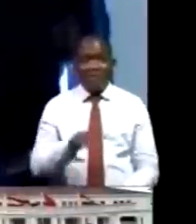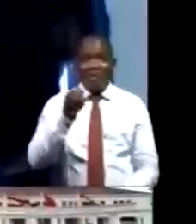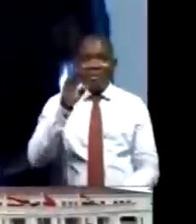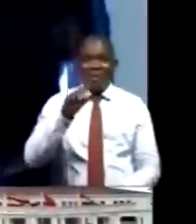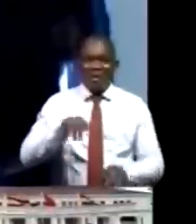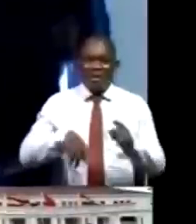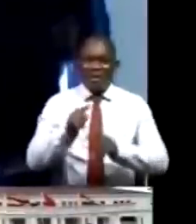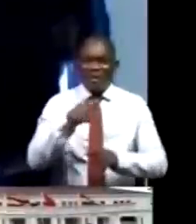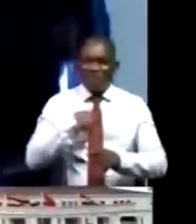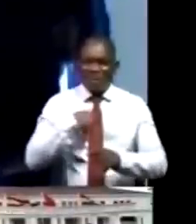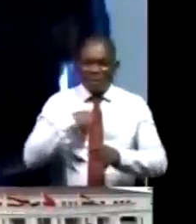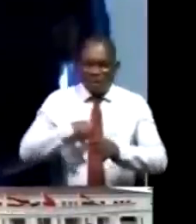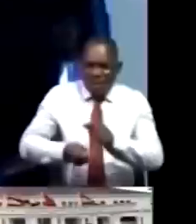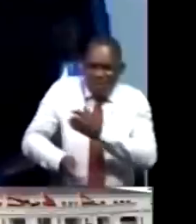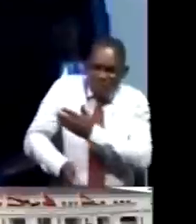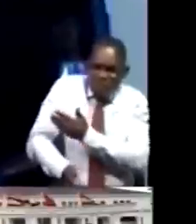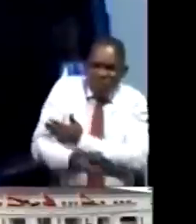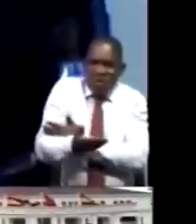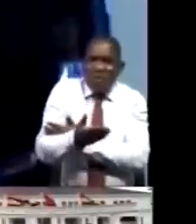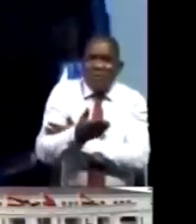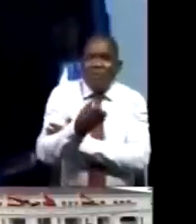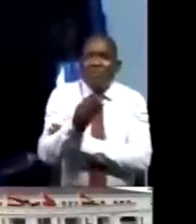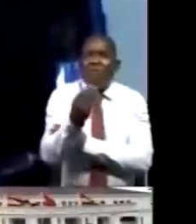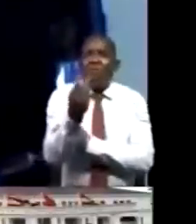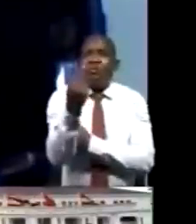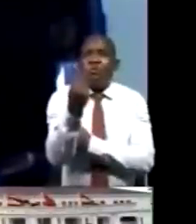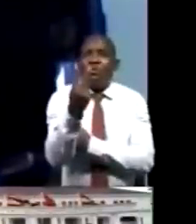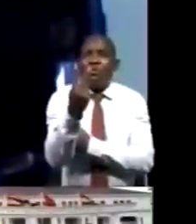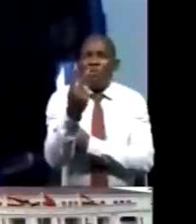This was around 2 a.m. of the 9th.